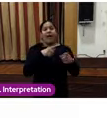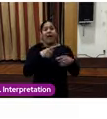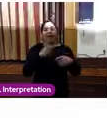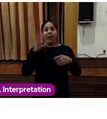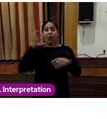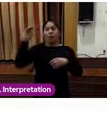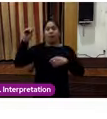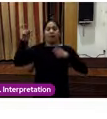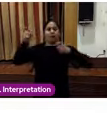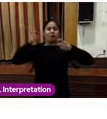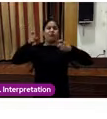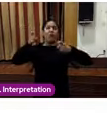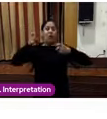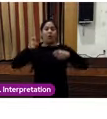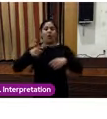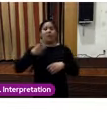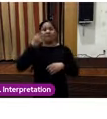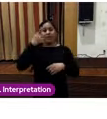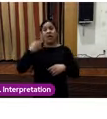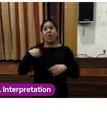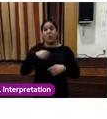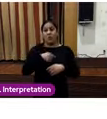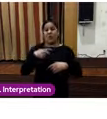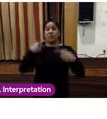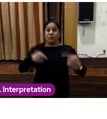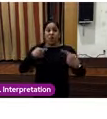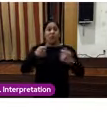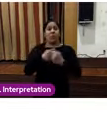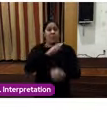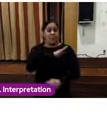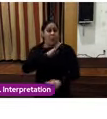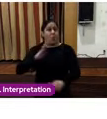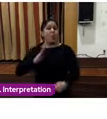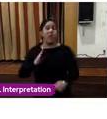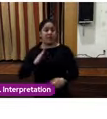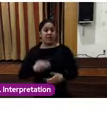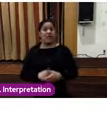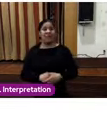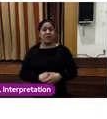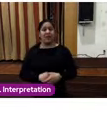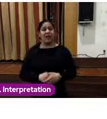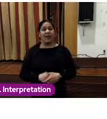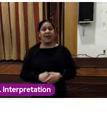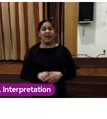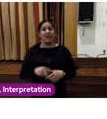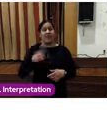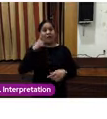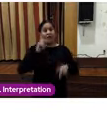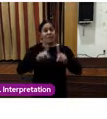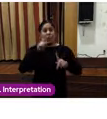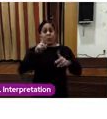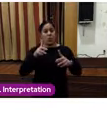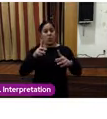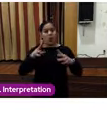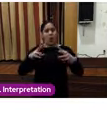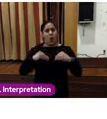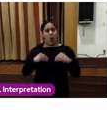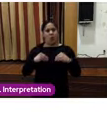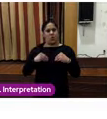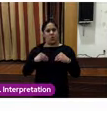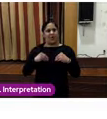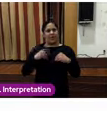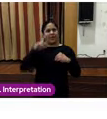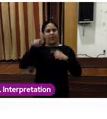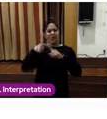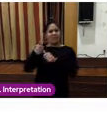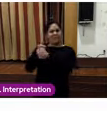that. So we do have an issue with the board, not representing the individual owners in their best interest. They're doing their own thing.